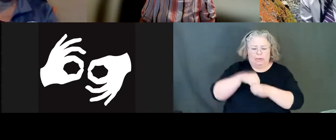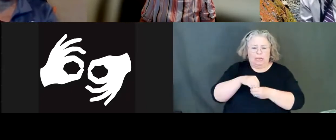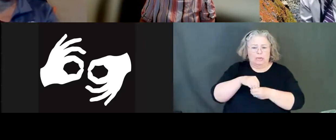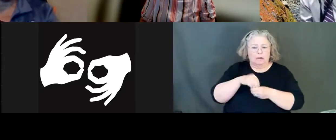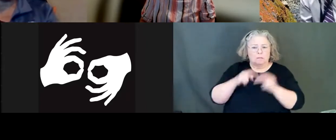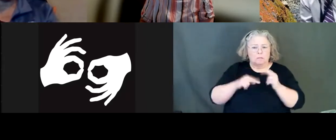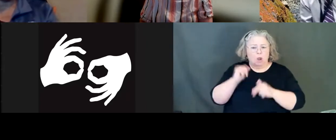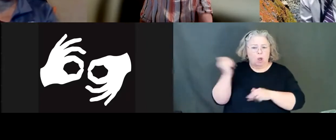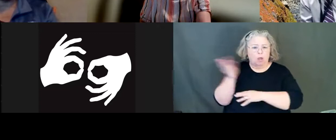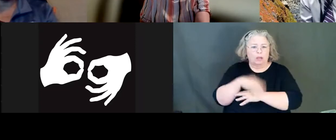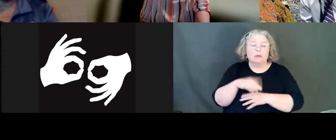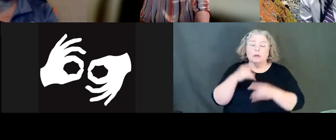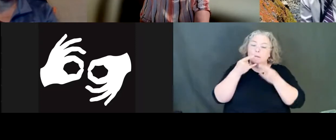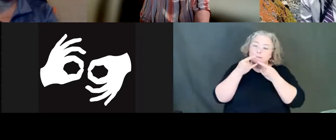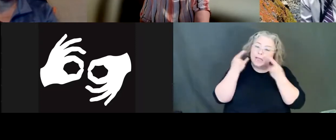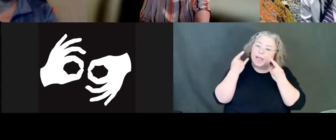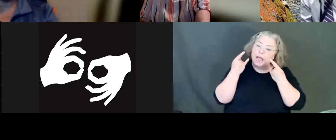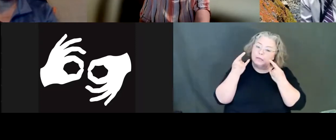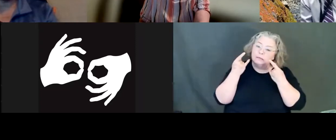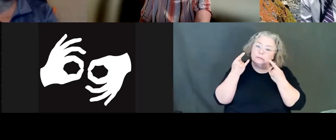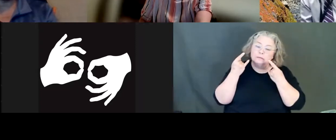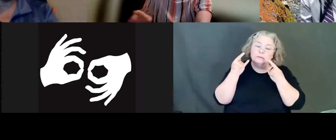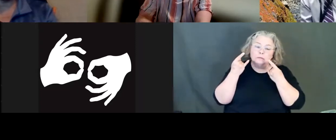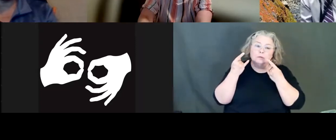Well, masks definitely do,